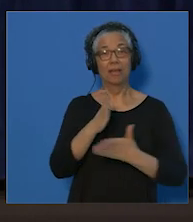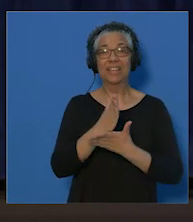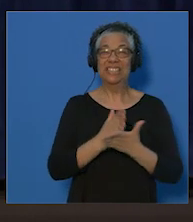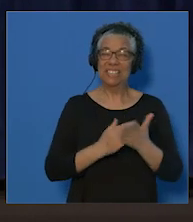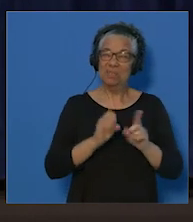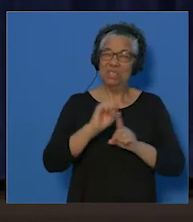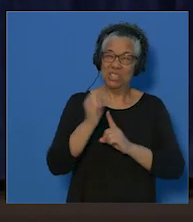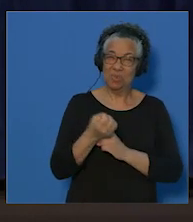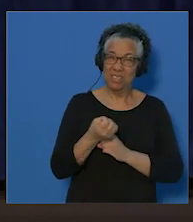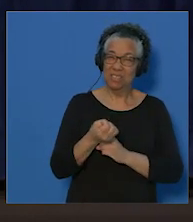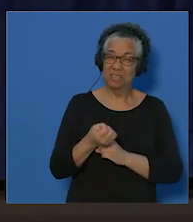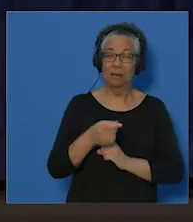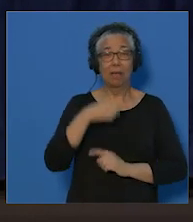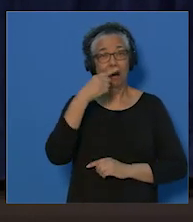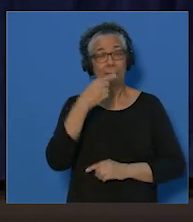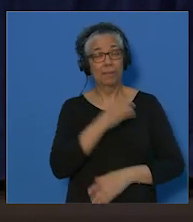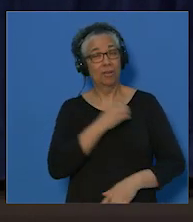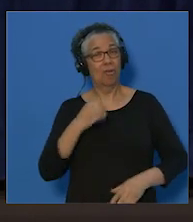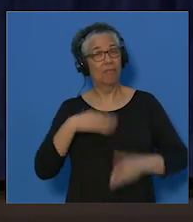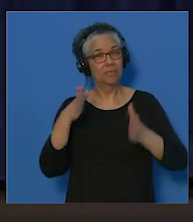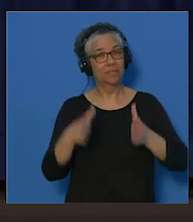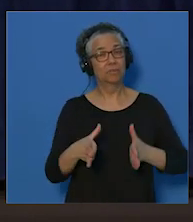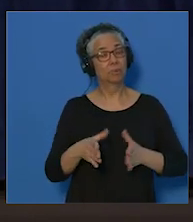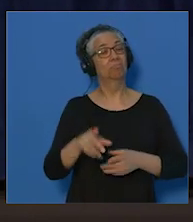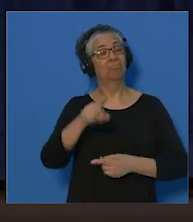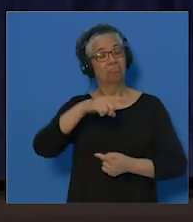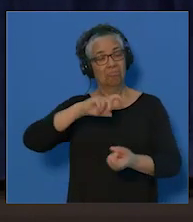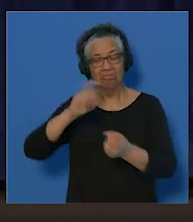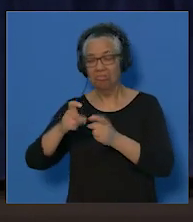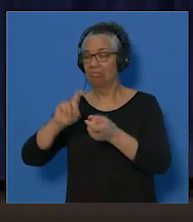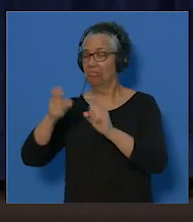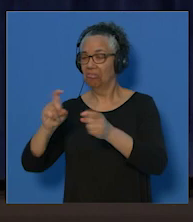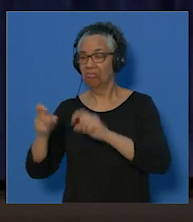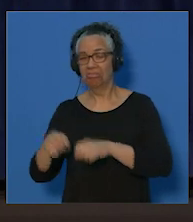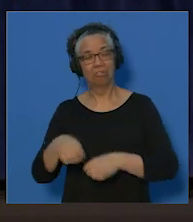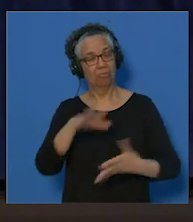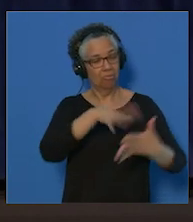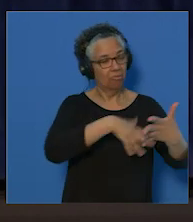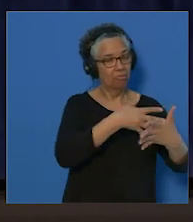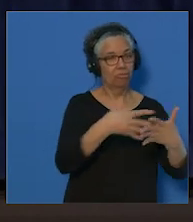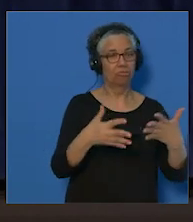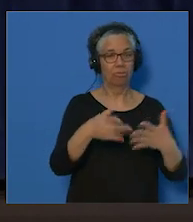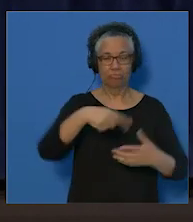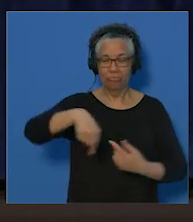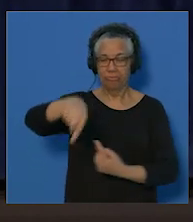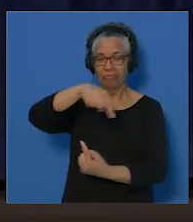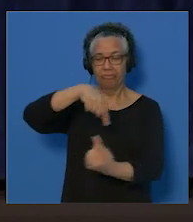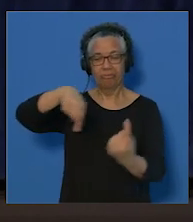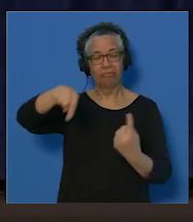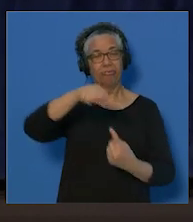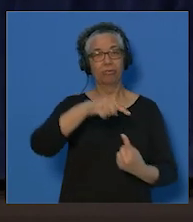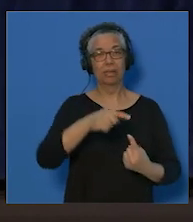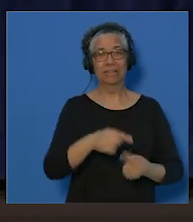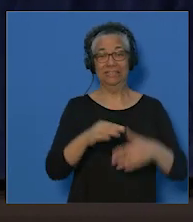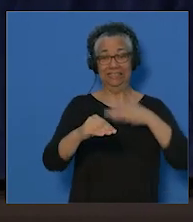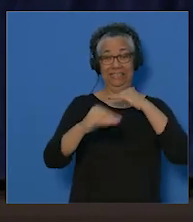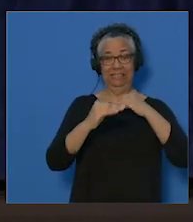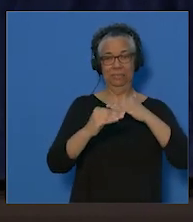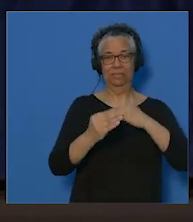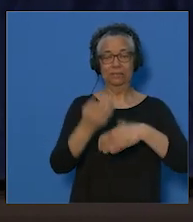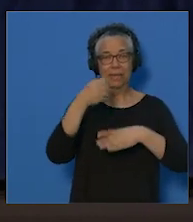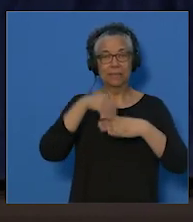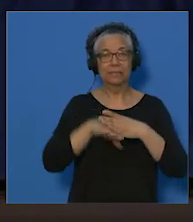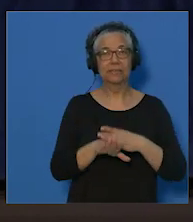require public officers to work in rotation. There will be limited public access. Government's union partners have been engaged